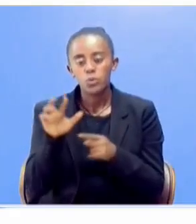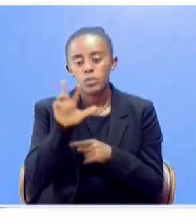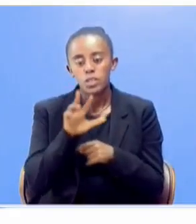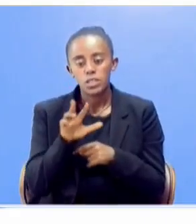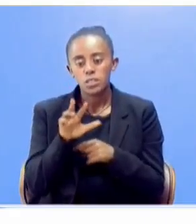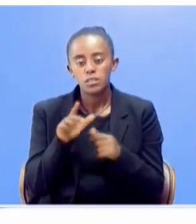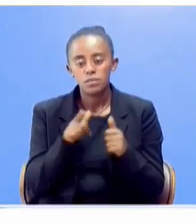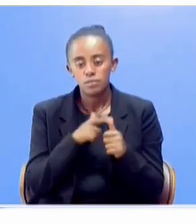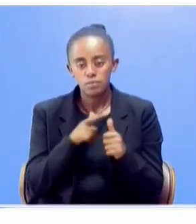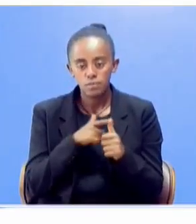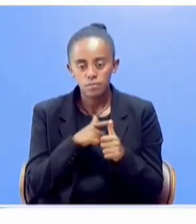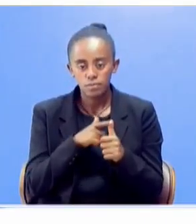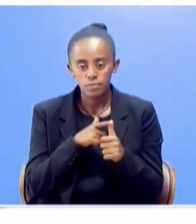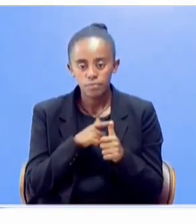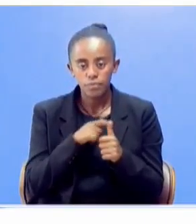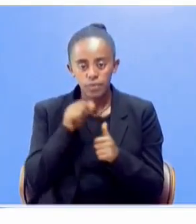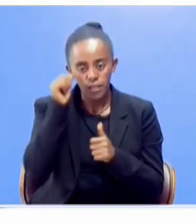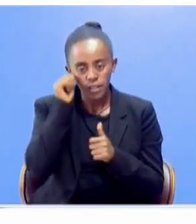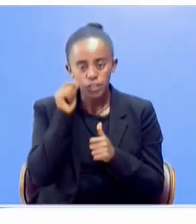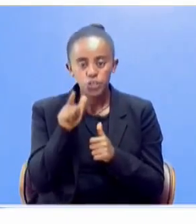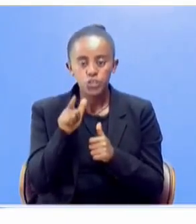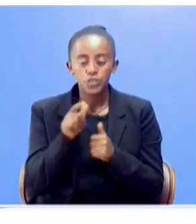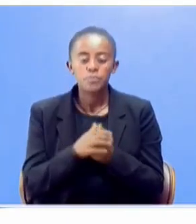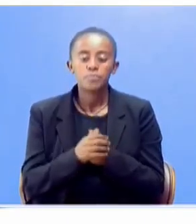forms, okay? She